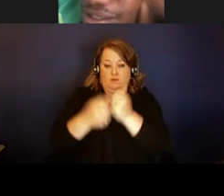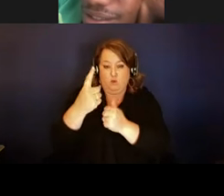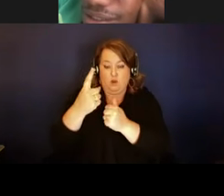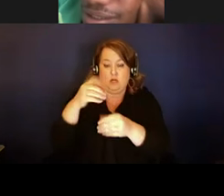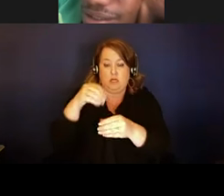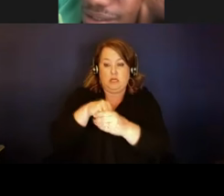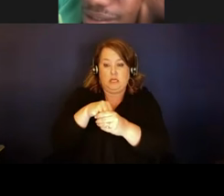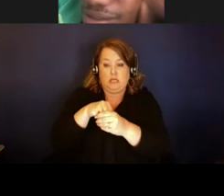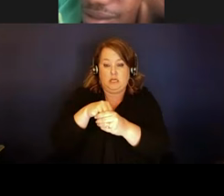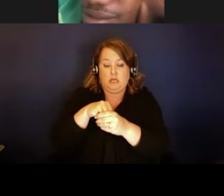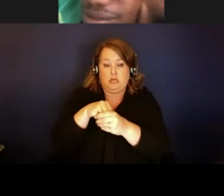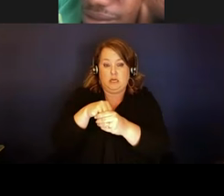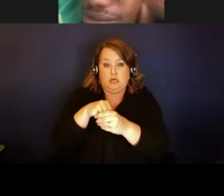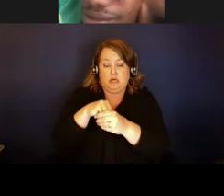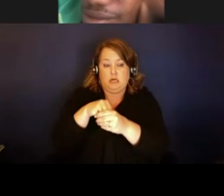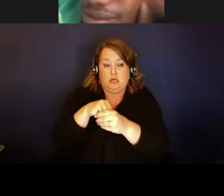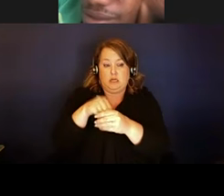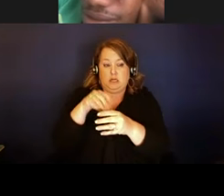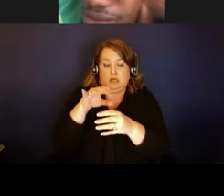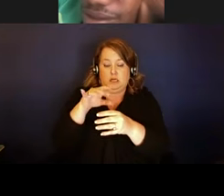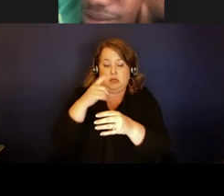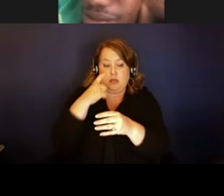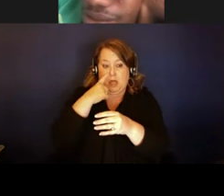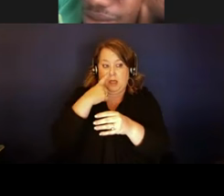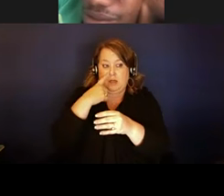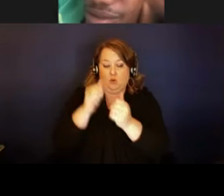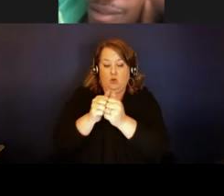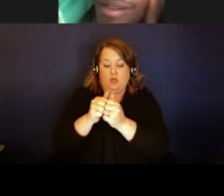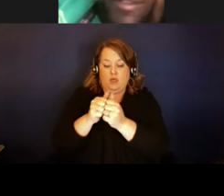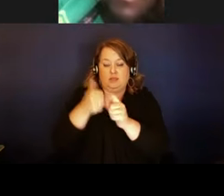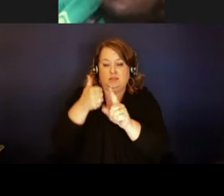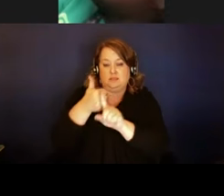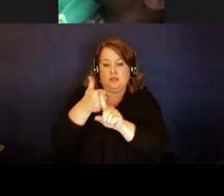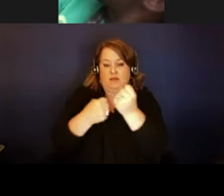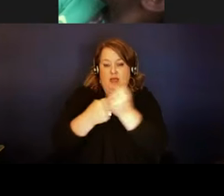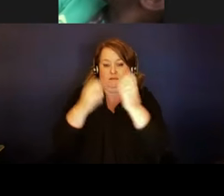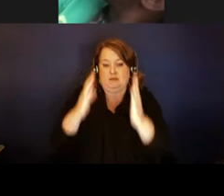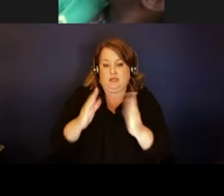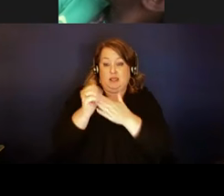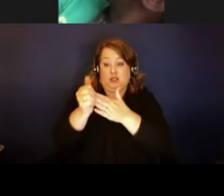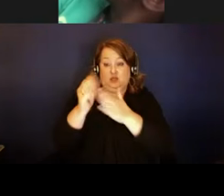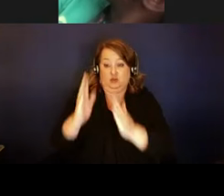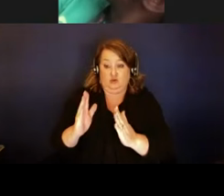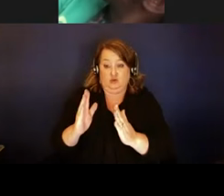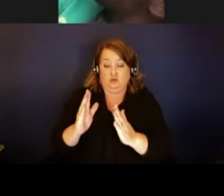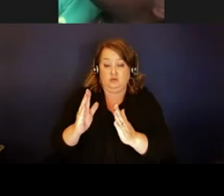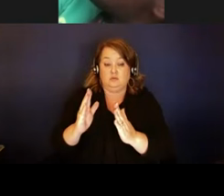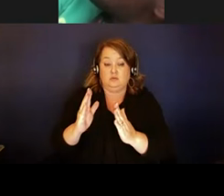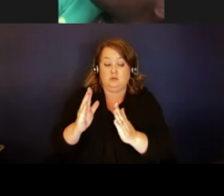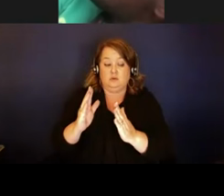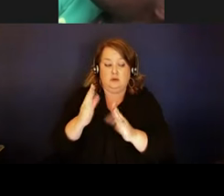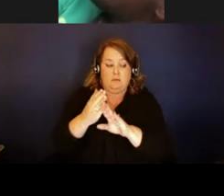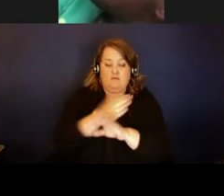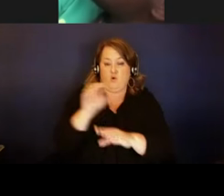in the with self-advocates as leaders before OSAC